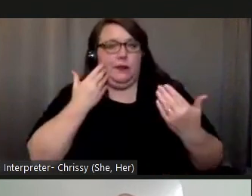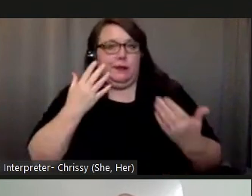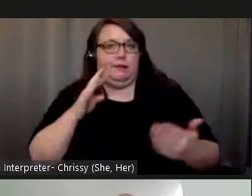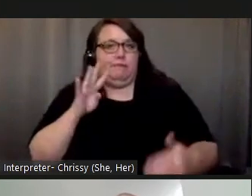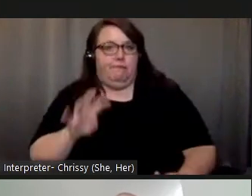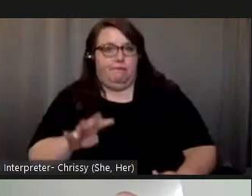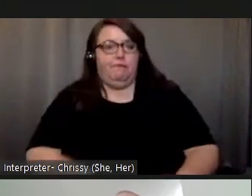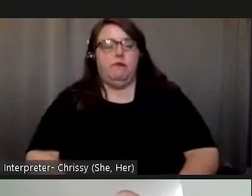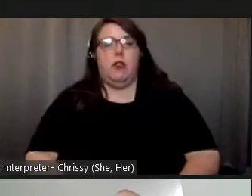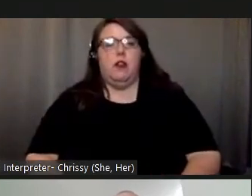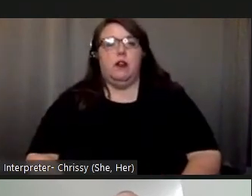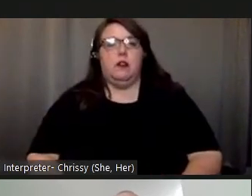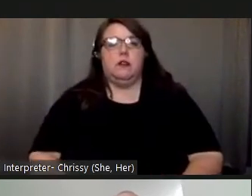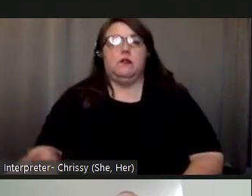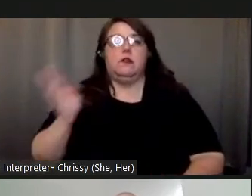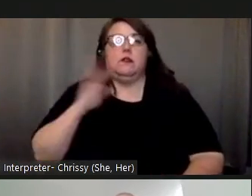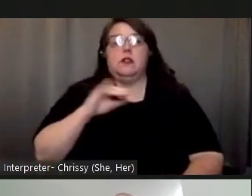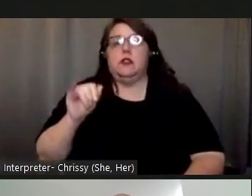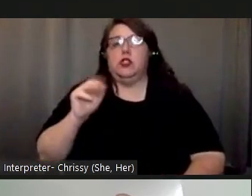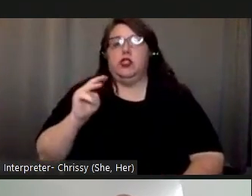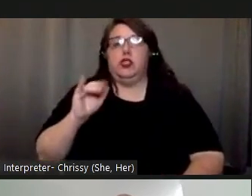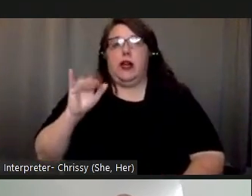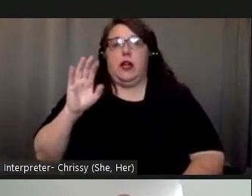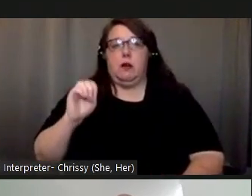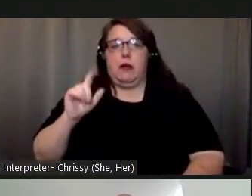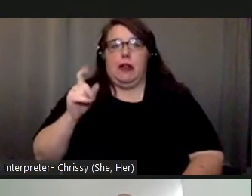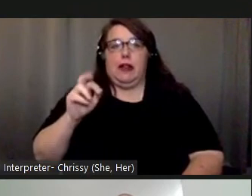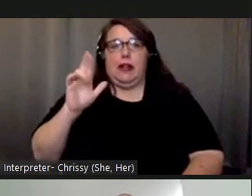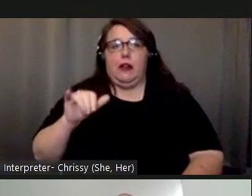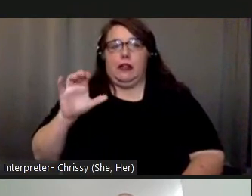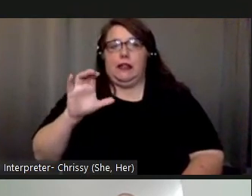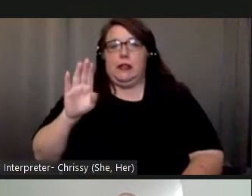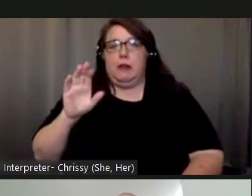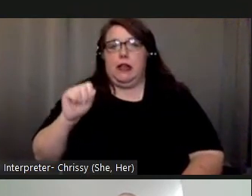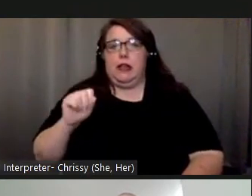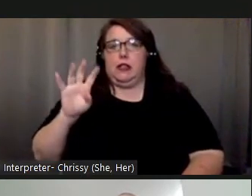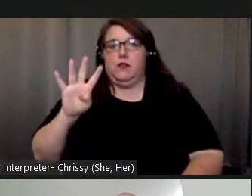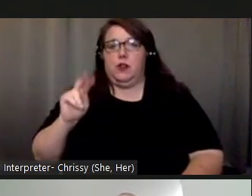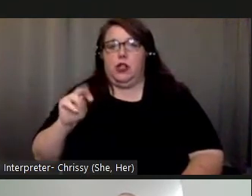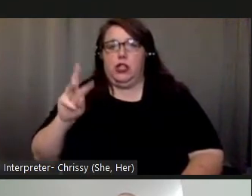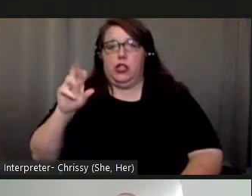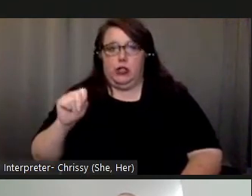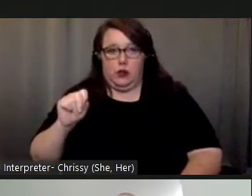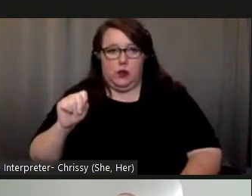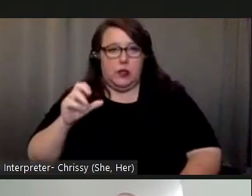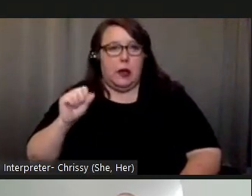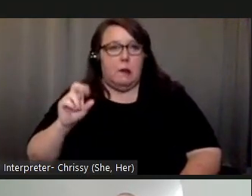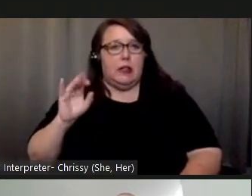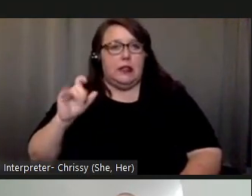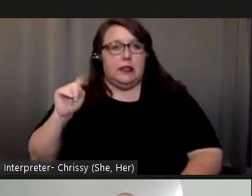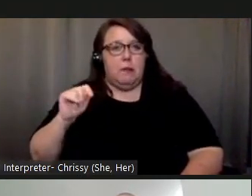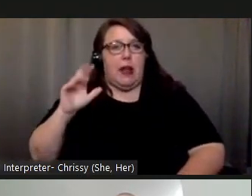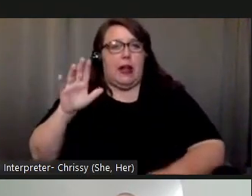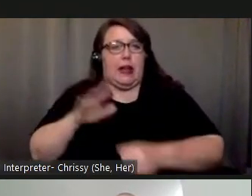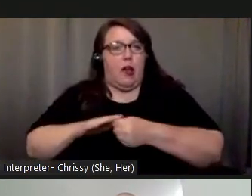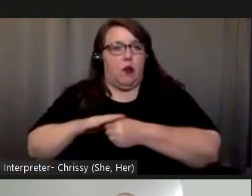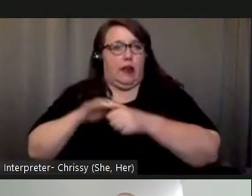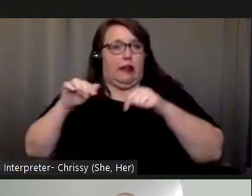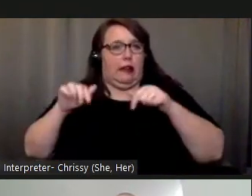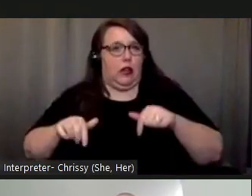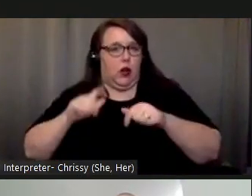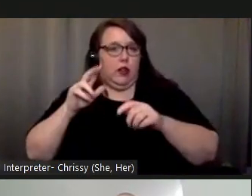I'm going to take it over to you. Thank you. Jamie Larry, CBS 4 News. I'm in Summit County here in the Mountain Newsroom. We